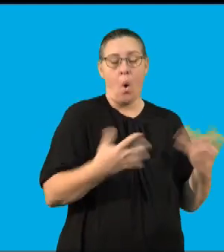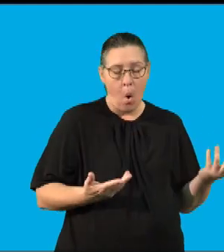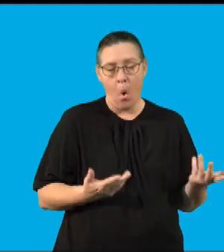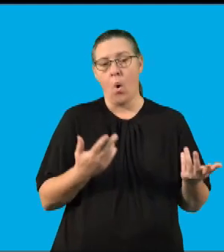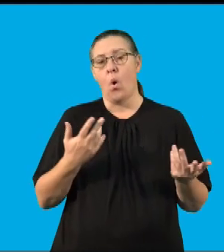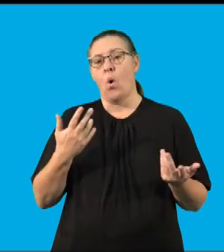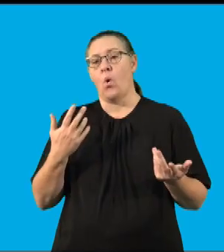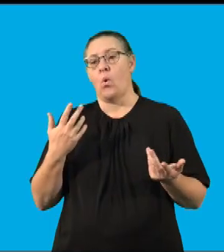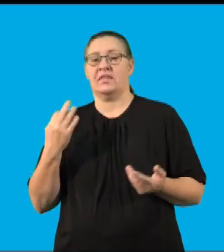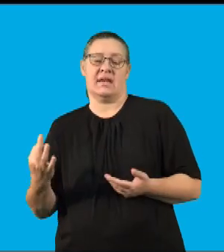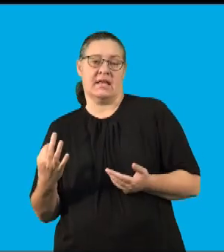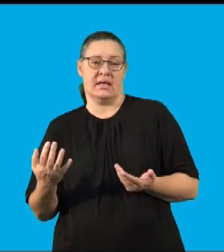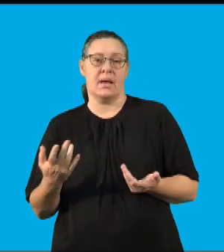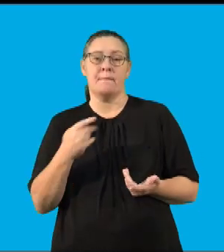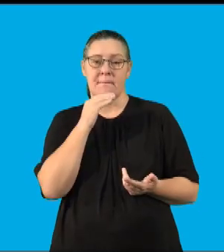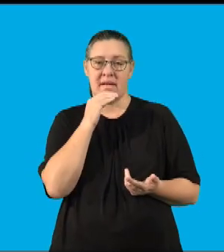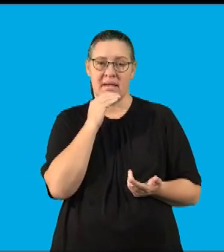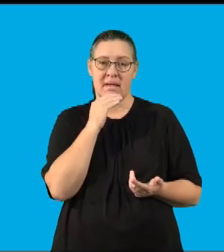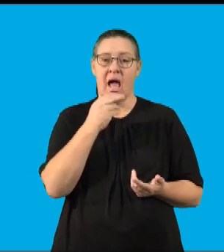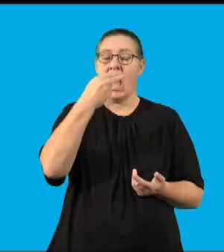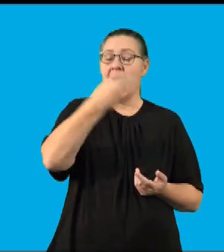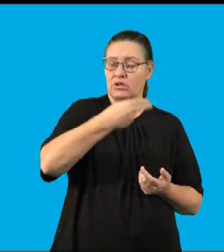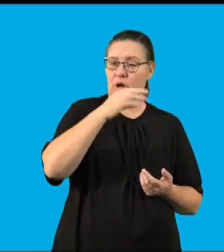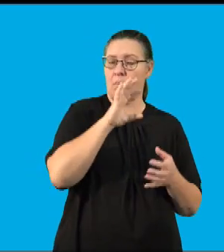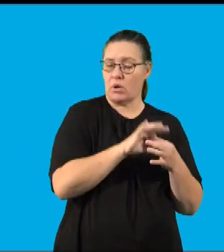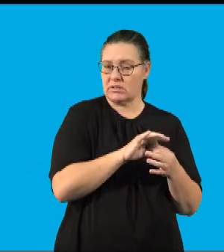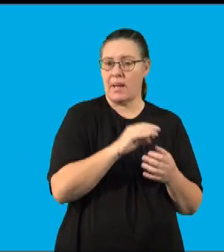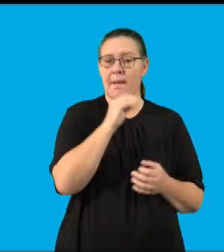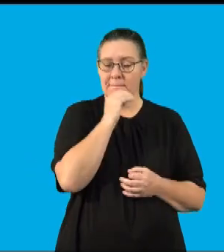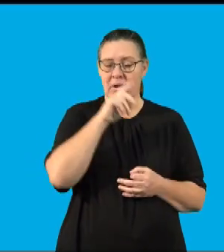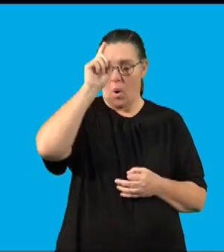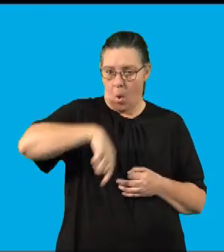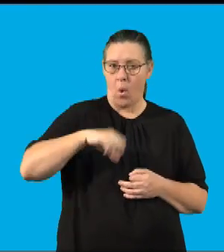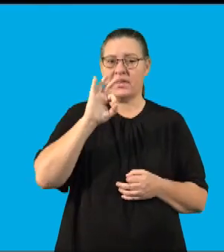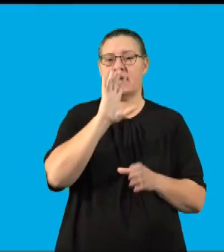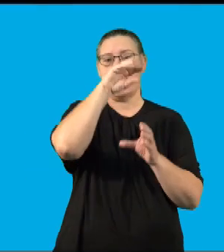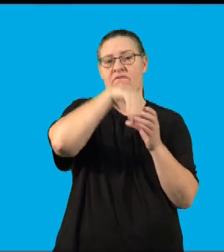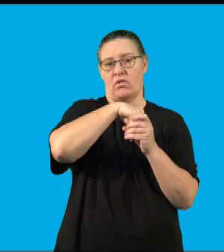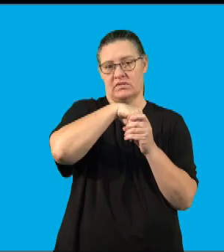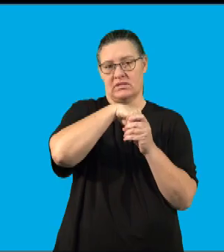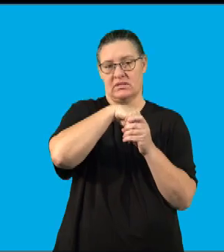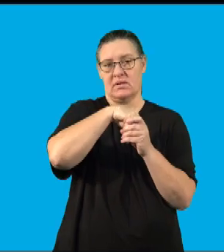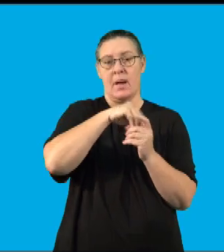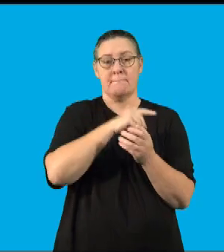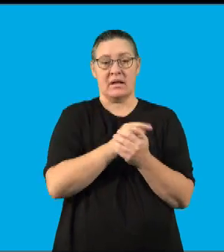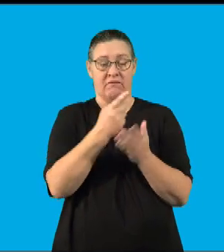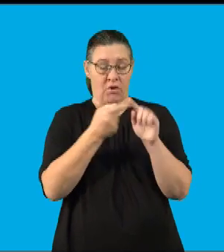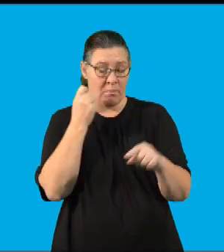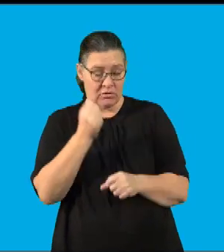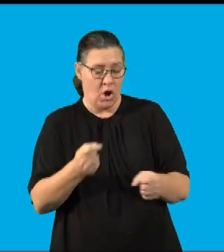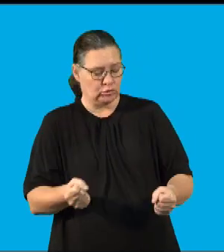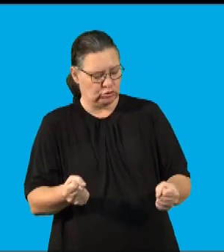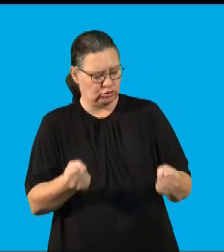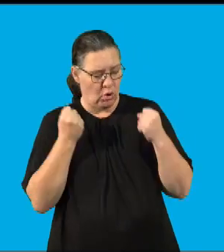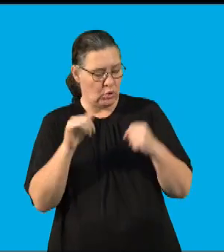a substance is referred to as having hydrogen bonds, that means it has all three intermolecular forces, but out of the three,